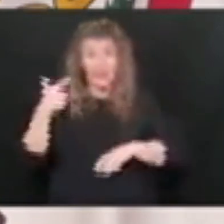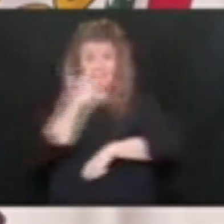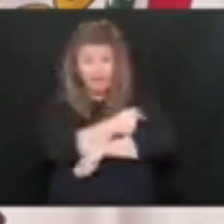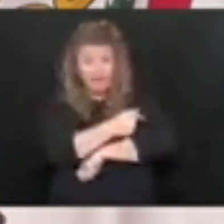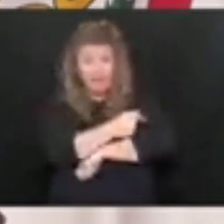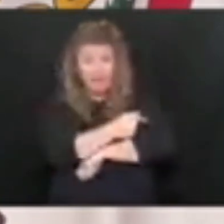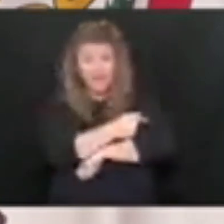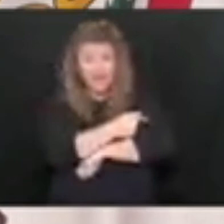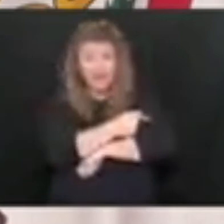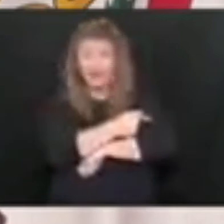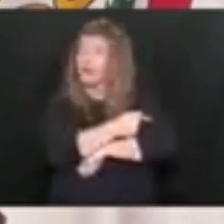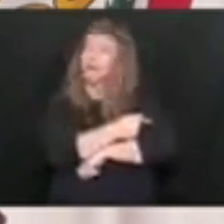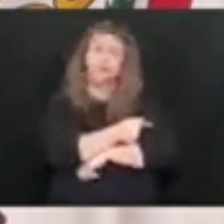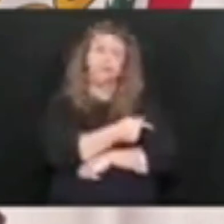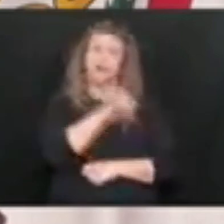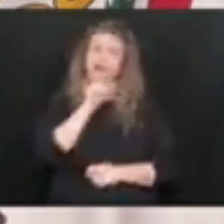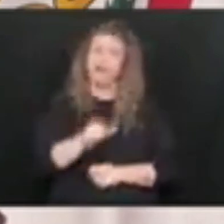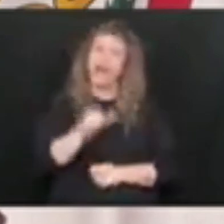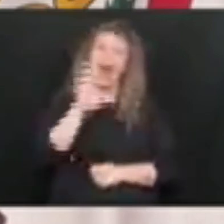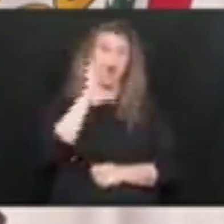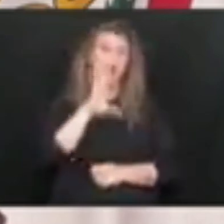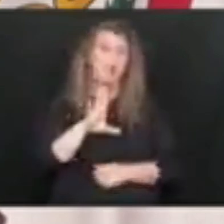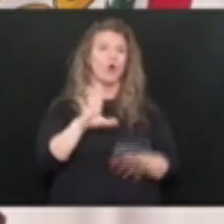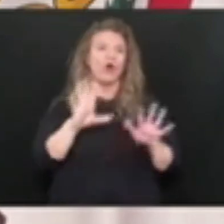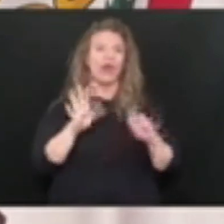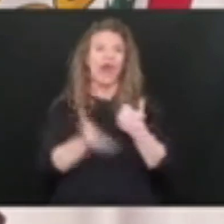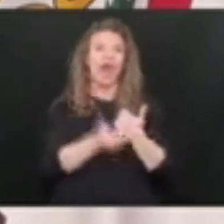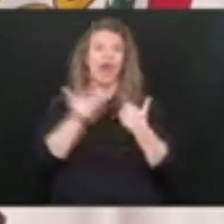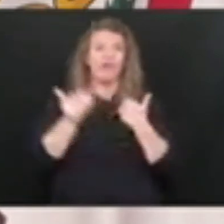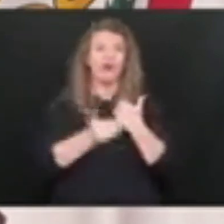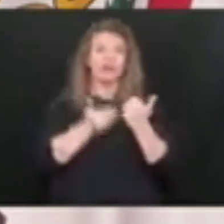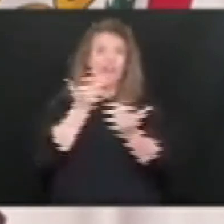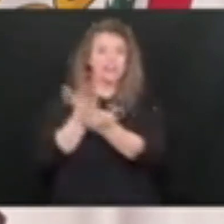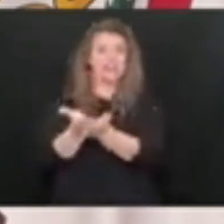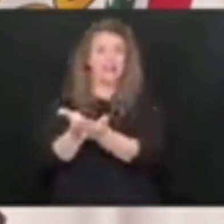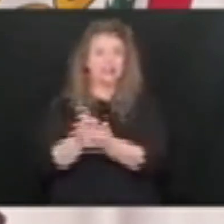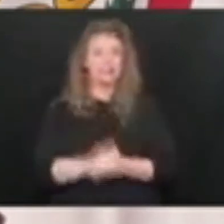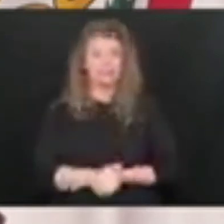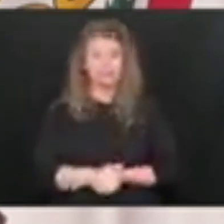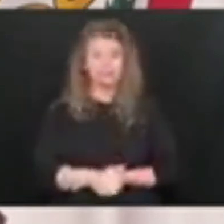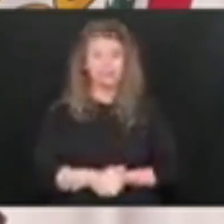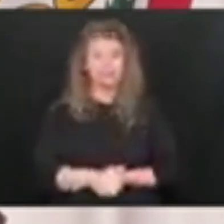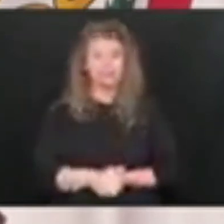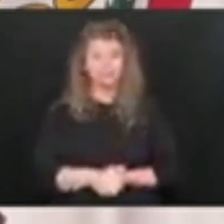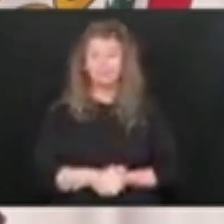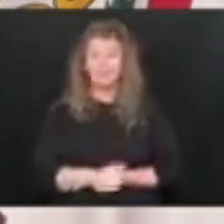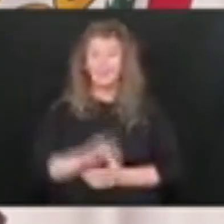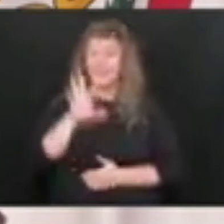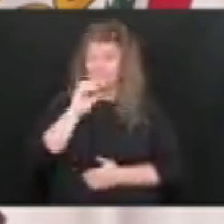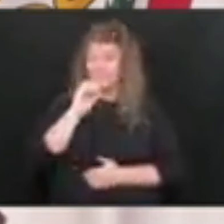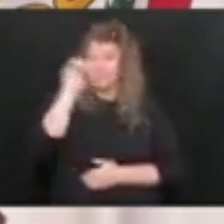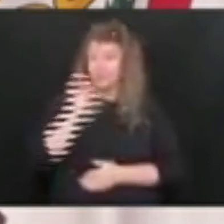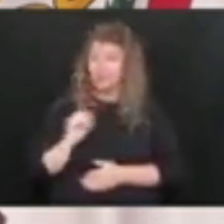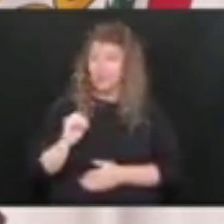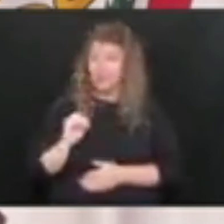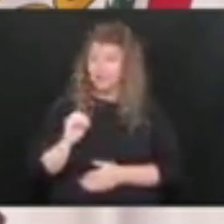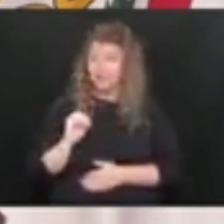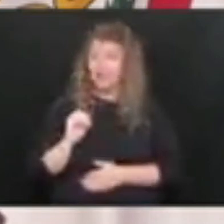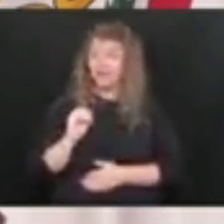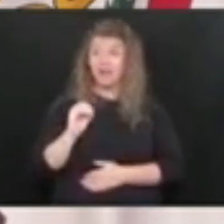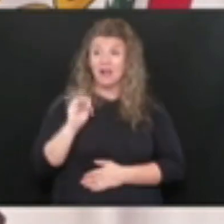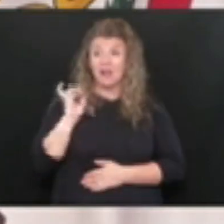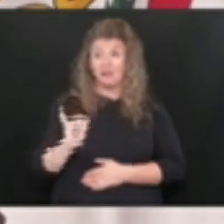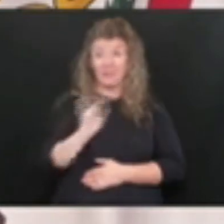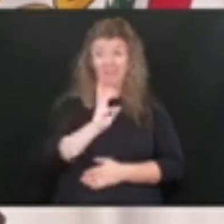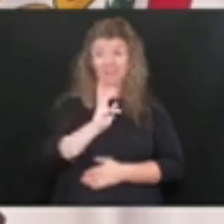vaccinated, that would absolutely almost get us there. If we could get 50% of the